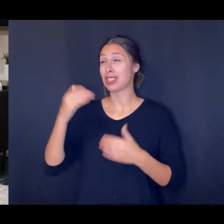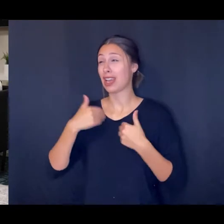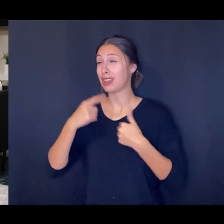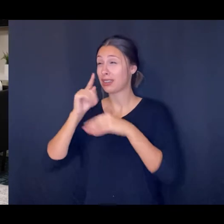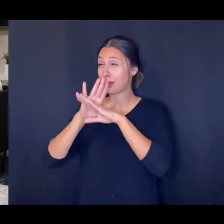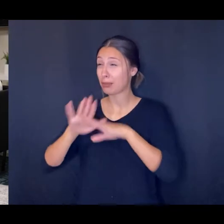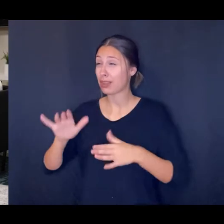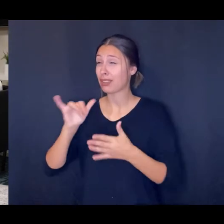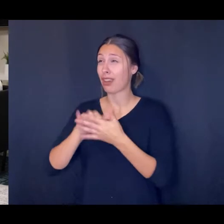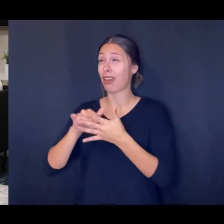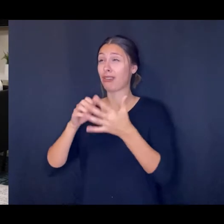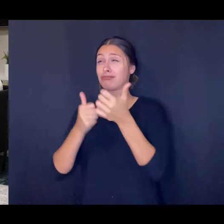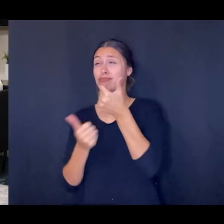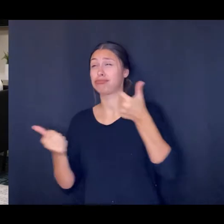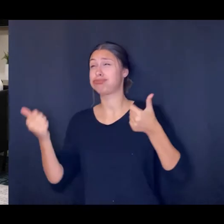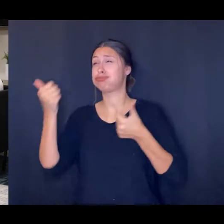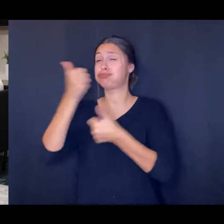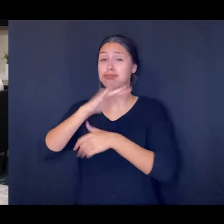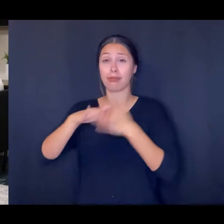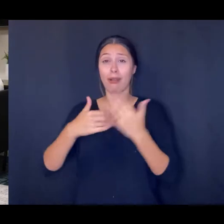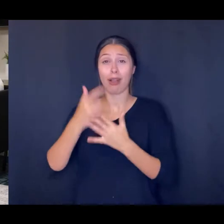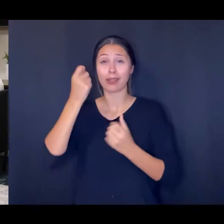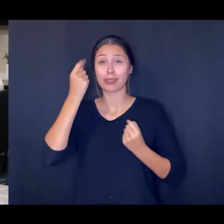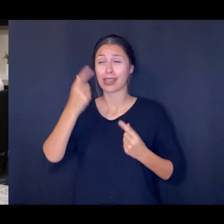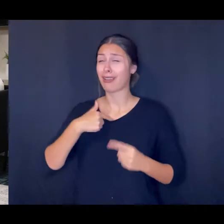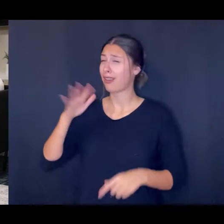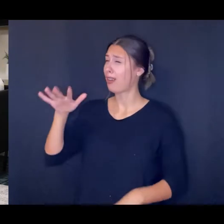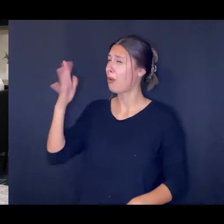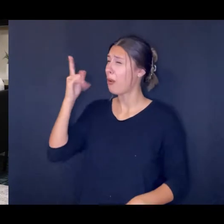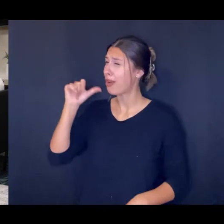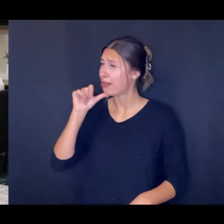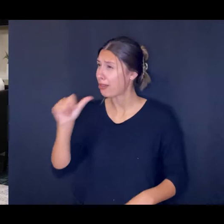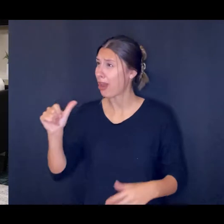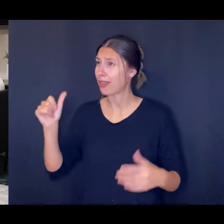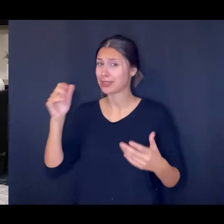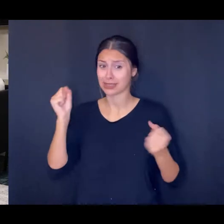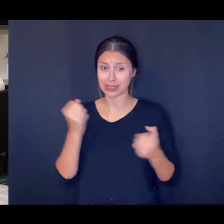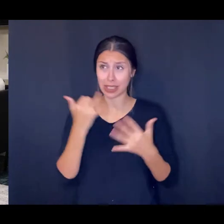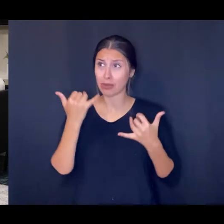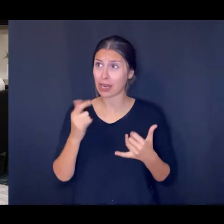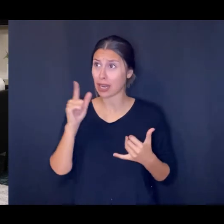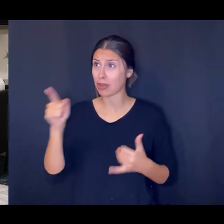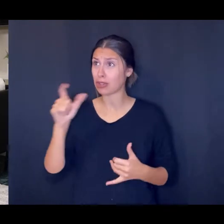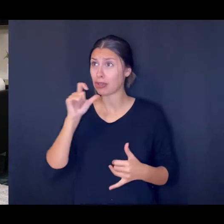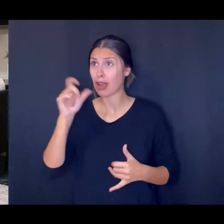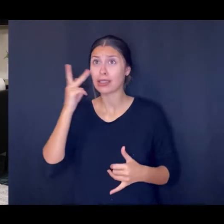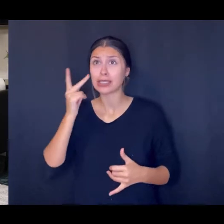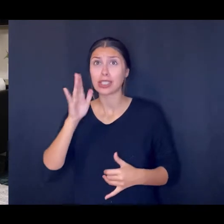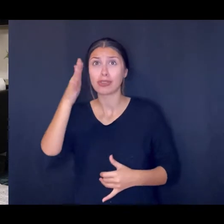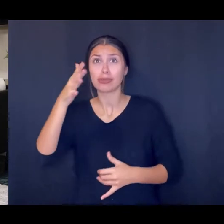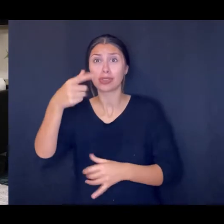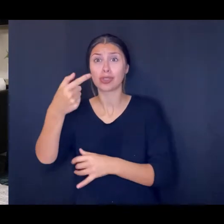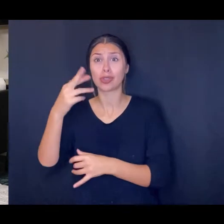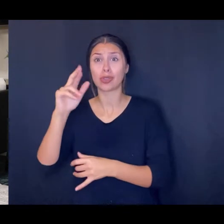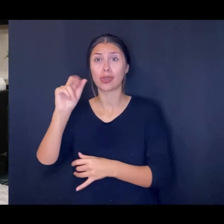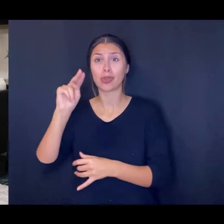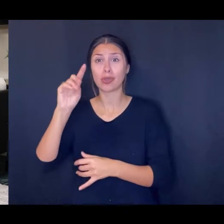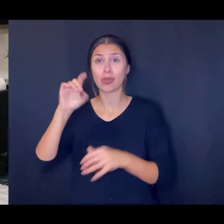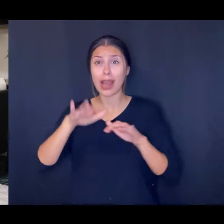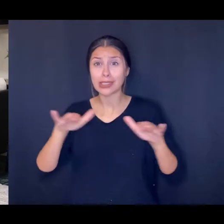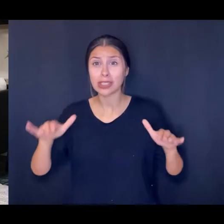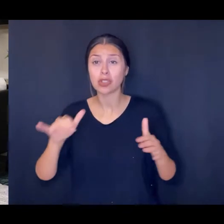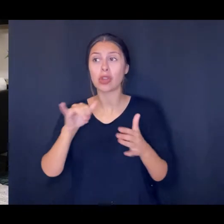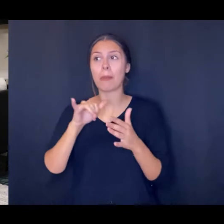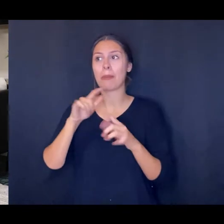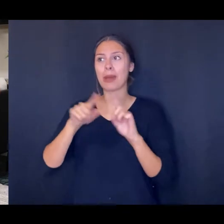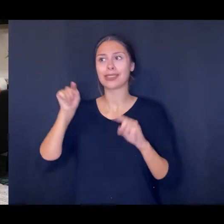what? Why are you not freaking out right now? You're not gonna see your grandchildren, you know? And so that is eventually what made me open to even coming to